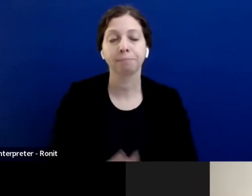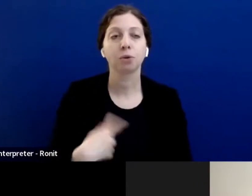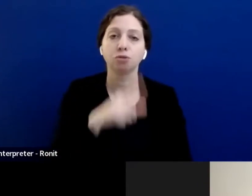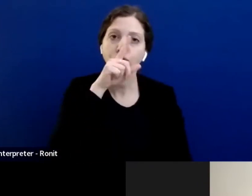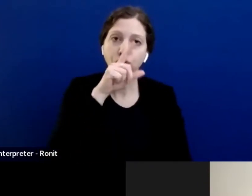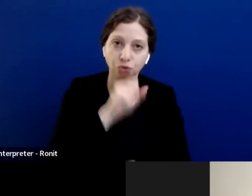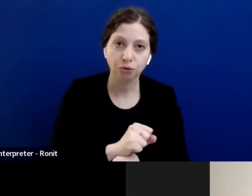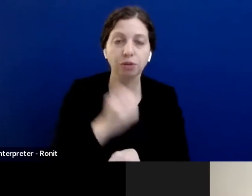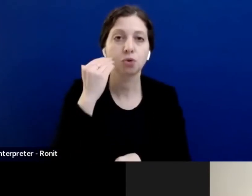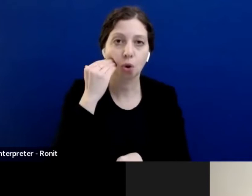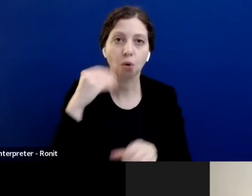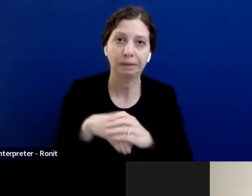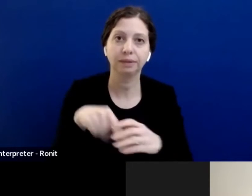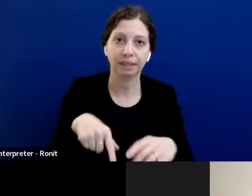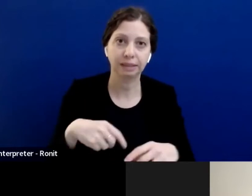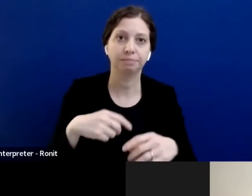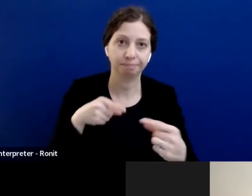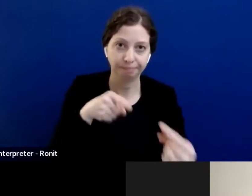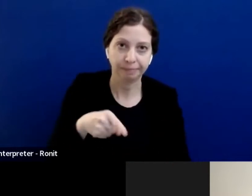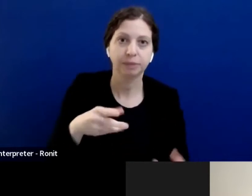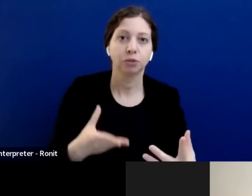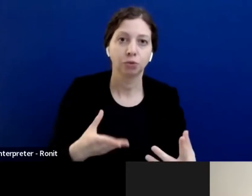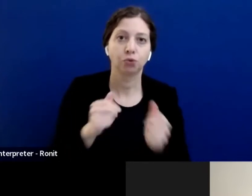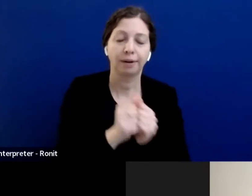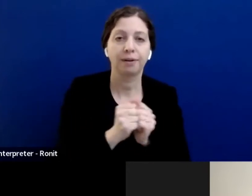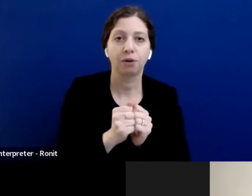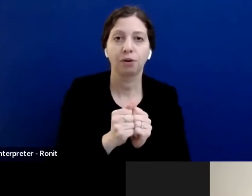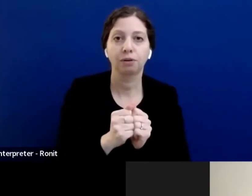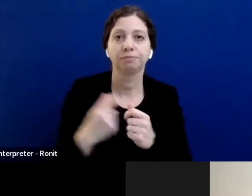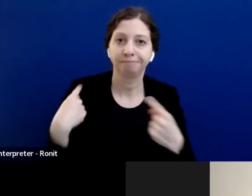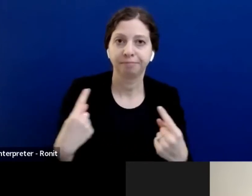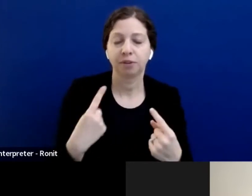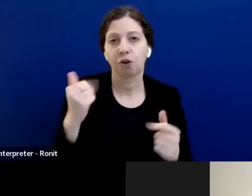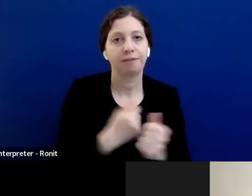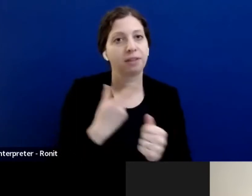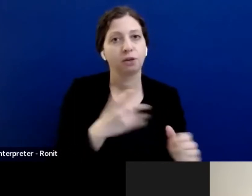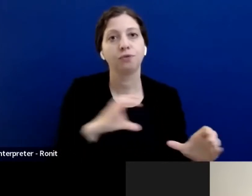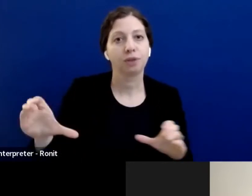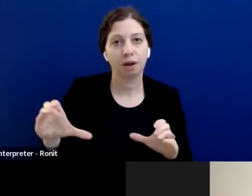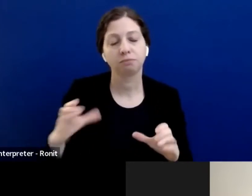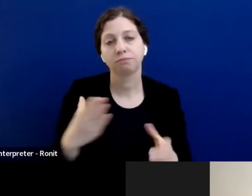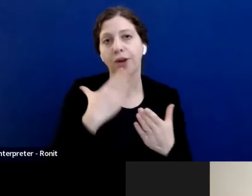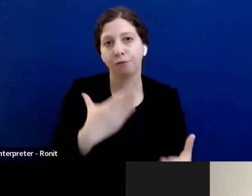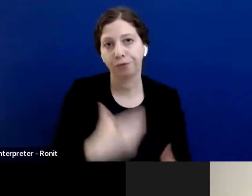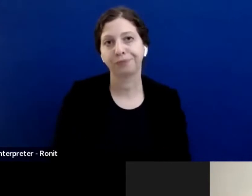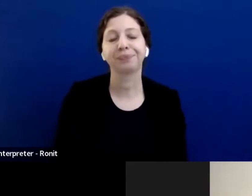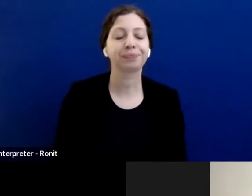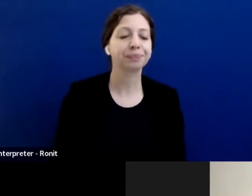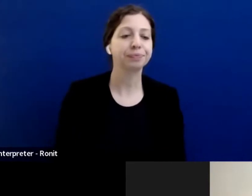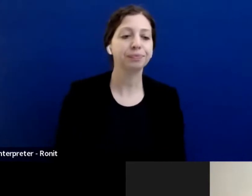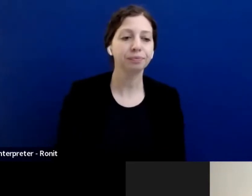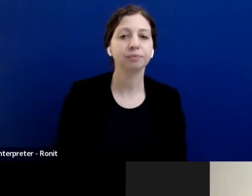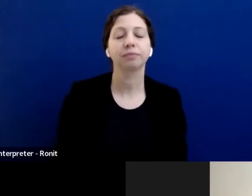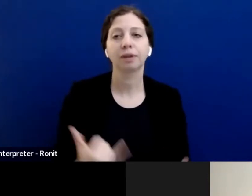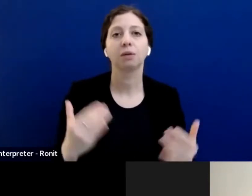know we've been in this battle together, and for all you have done, I'm so grateful. Let me touch on